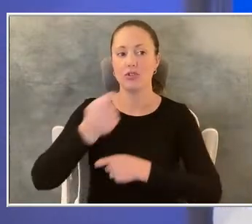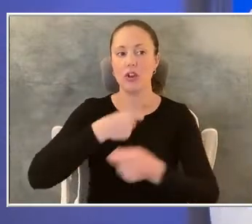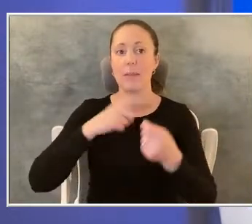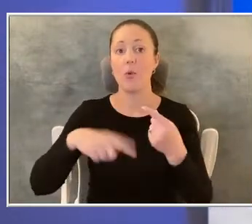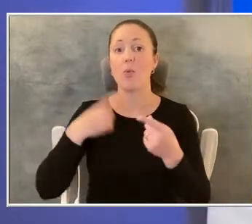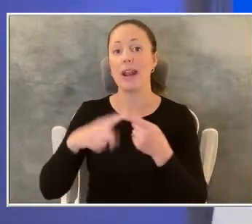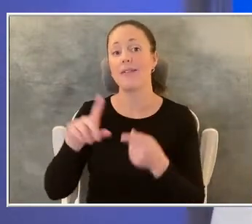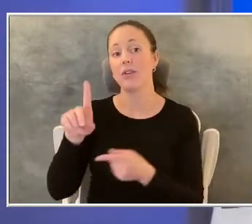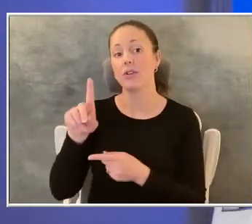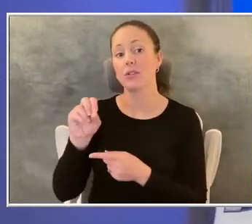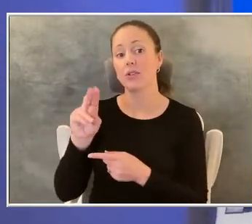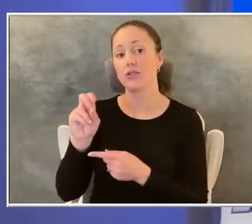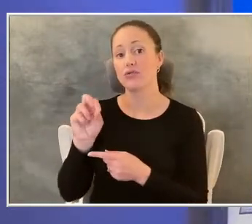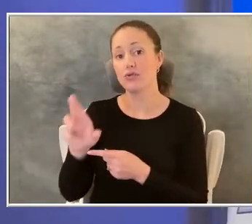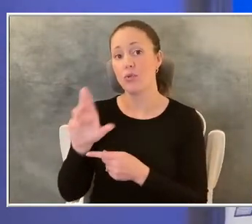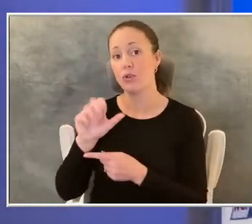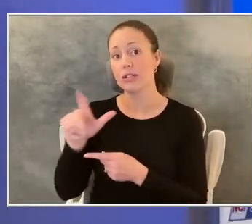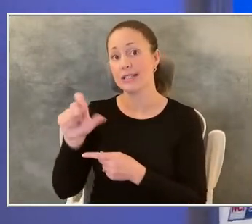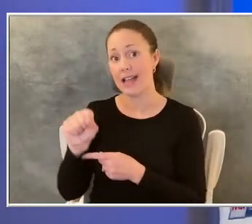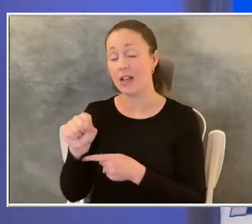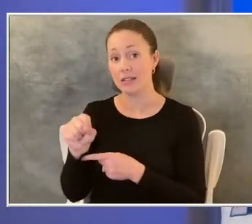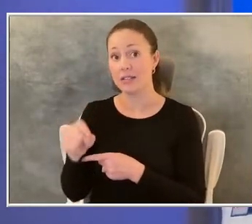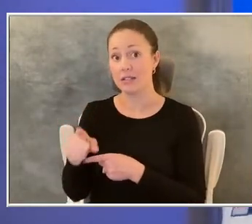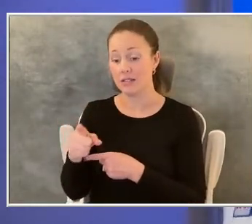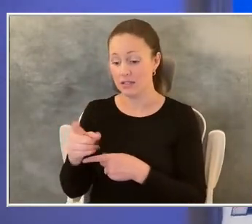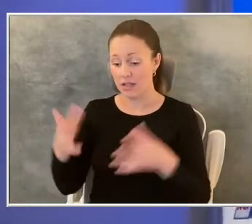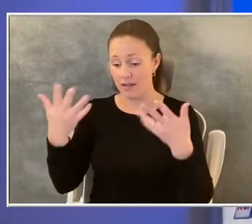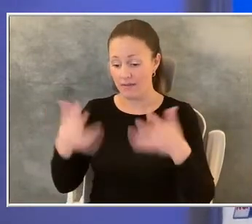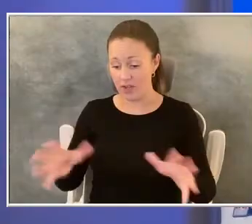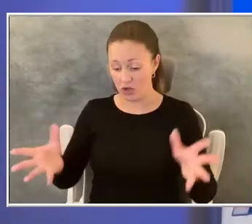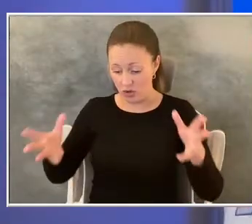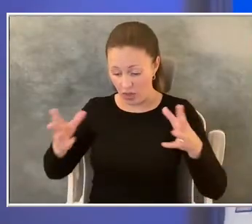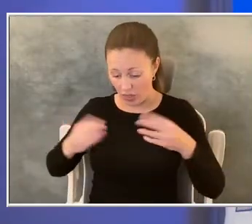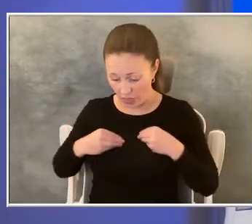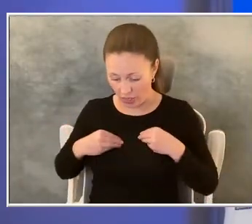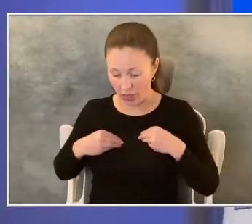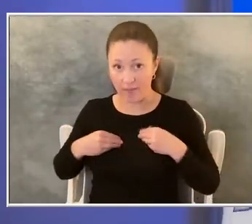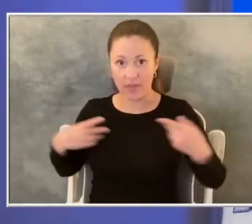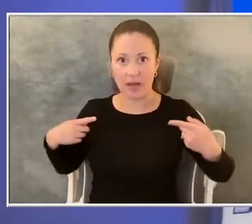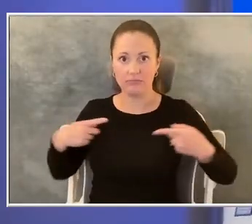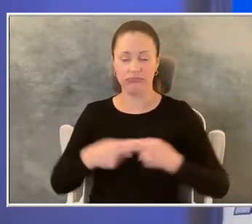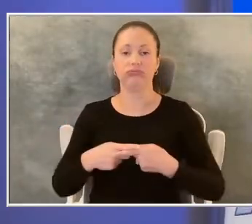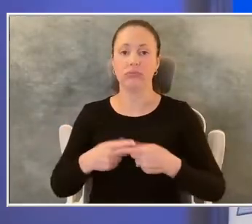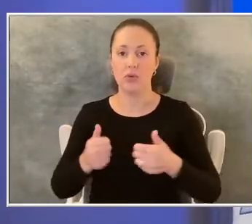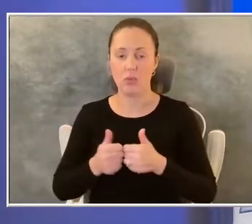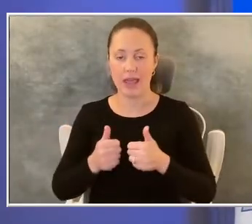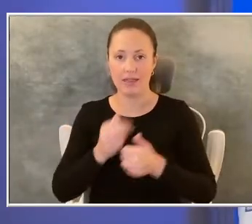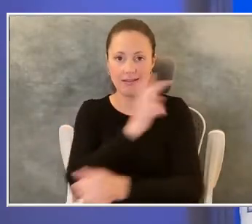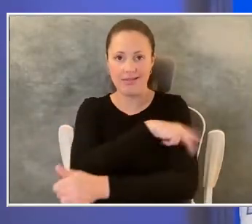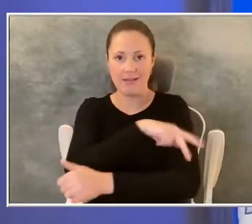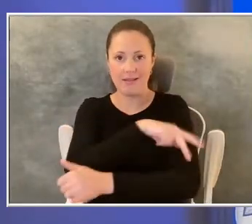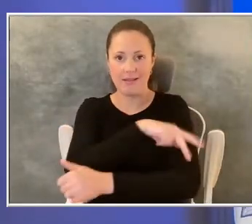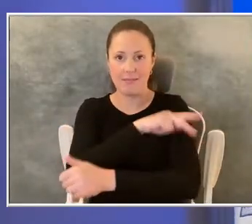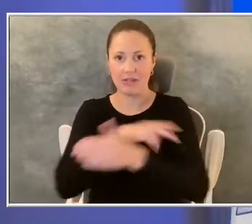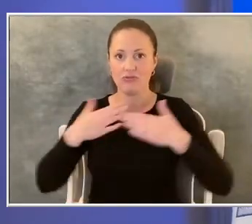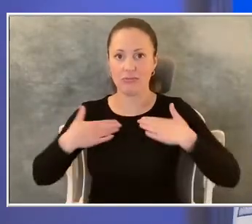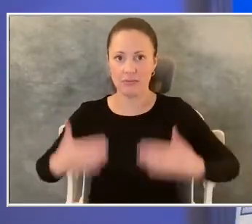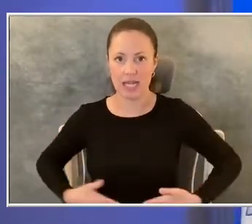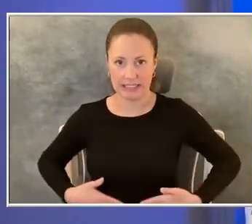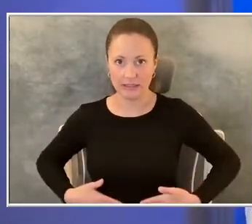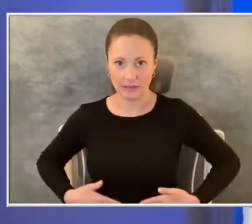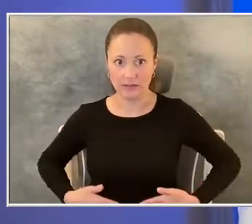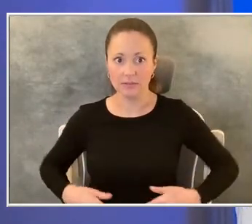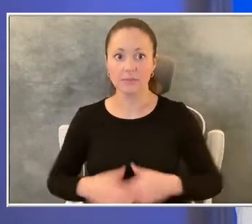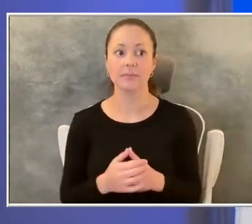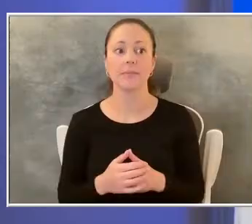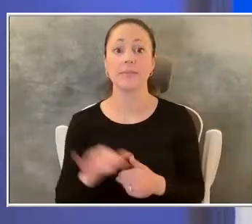to reject the patient's body. And so to try to prevent that, we then try to, if you have a choice of